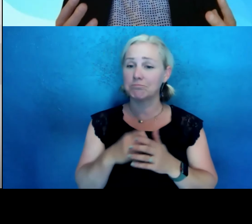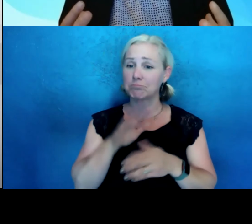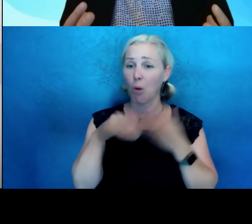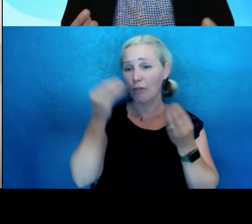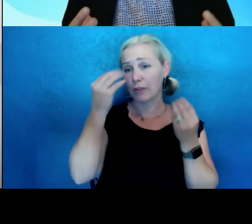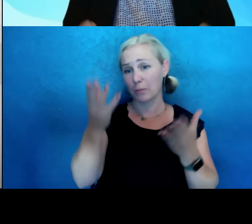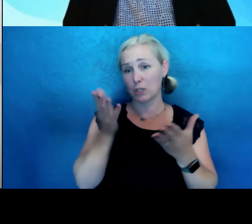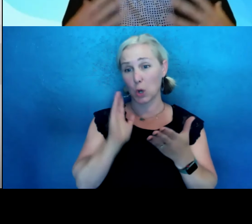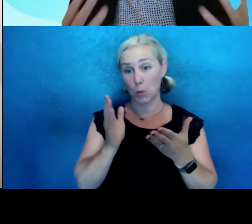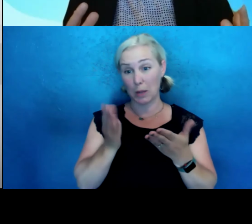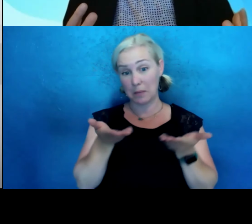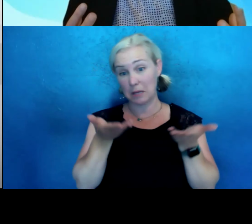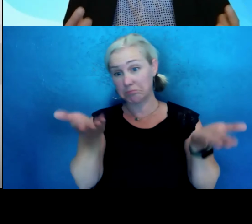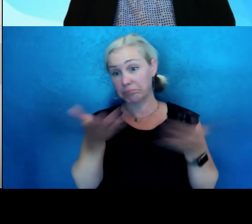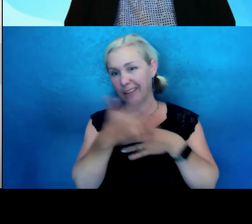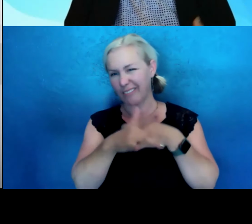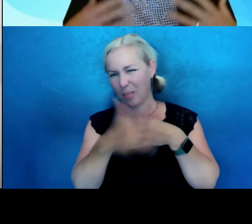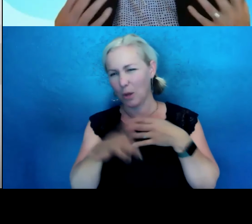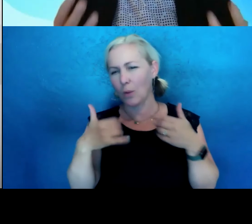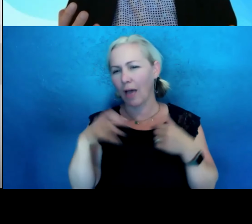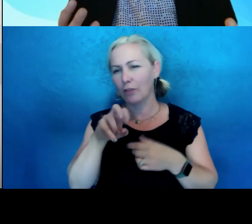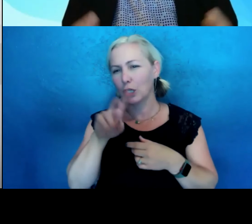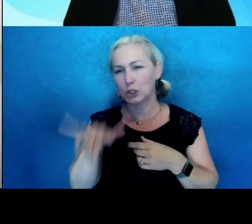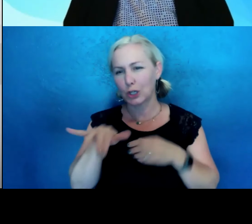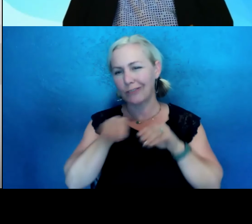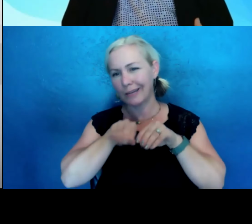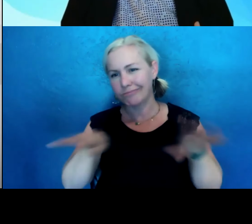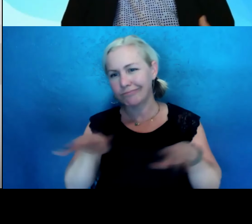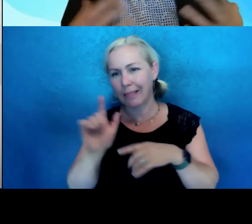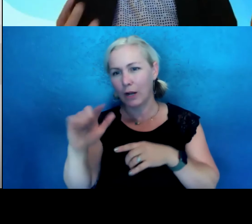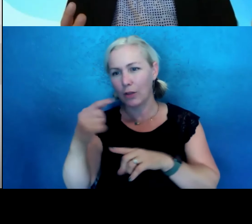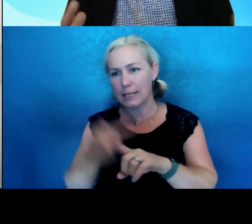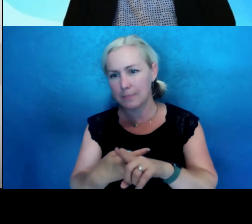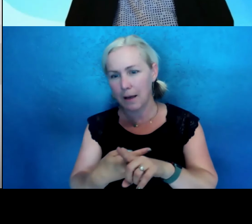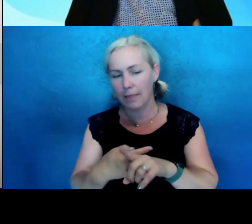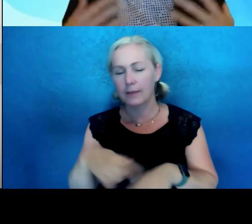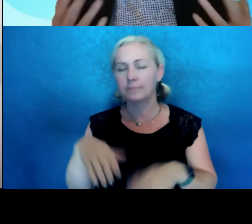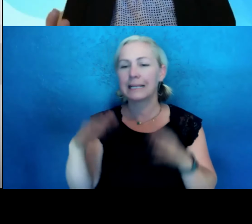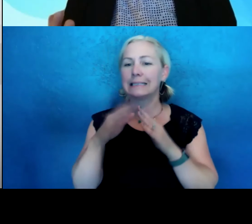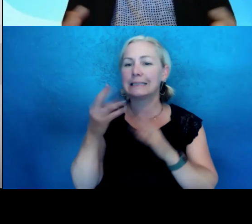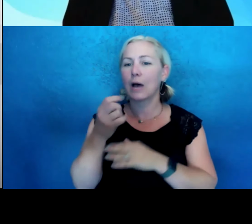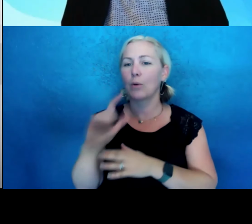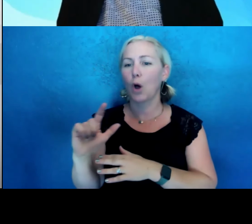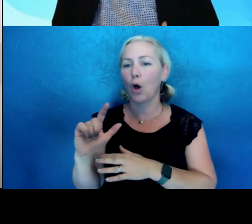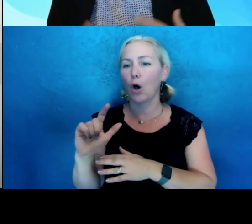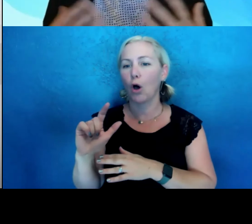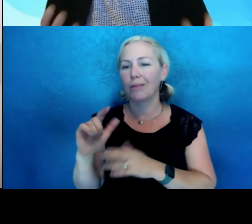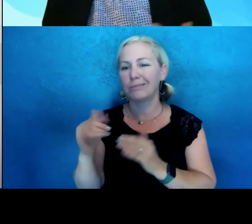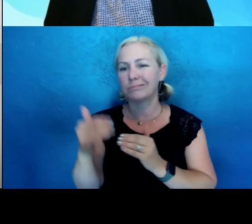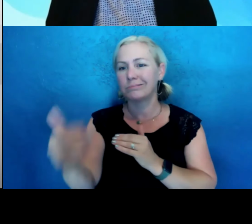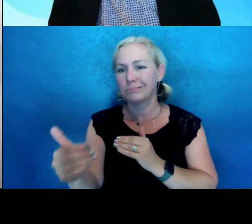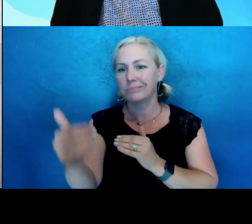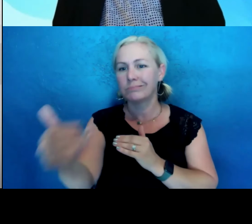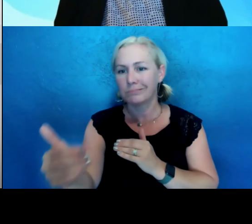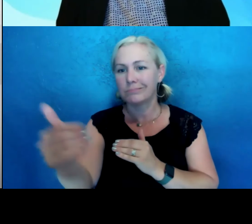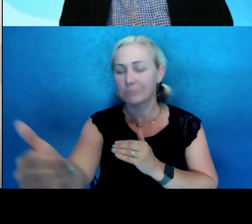will be out there. As you saw, the survey rolling out later this month, the webinars the next month, the town halls the next month, then the webinars. So you'll be